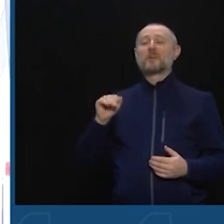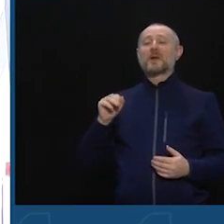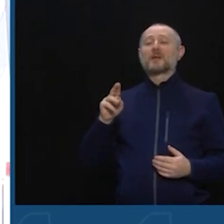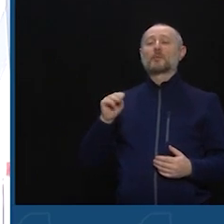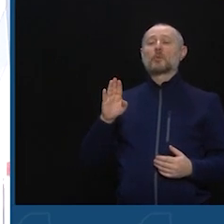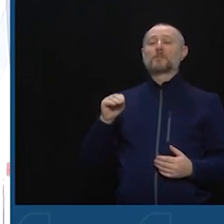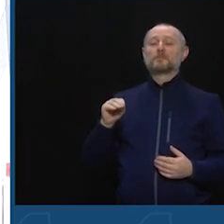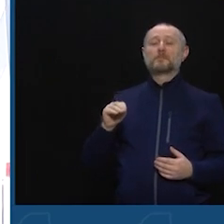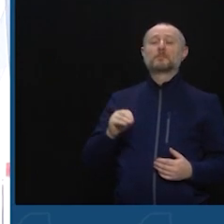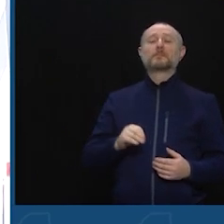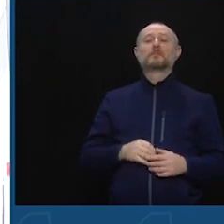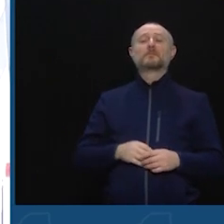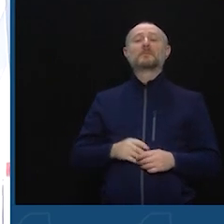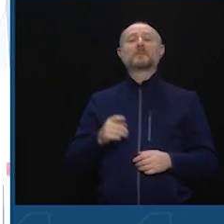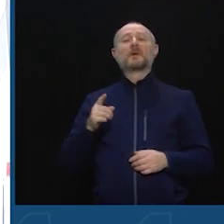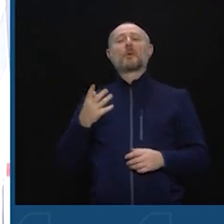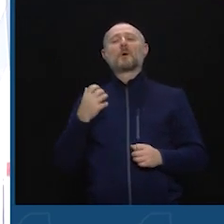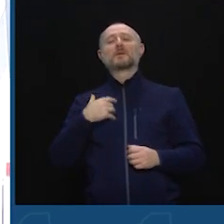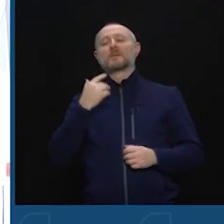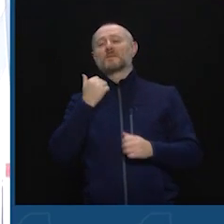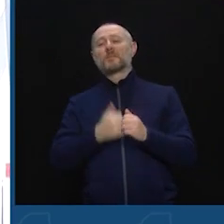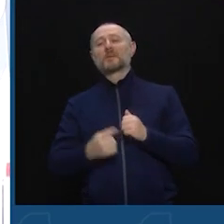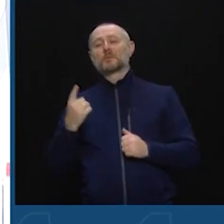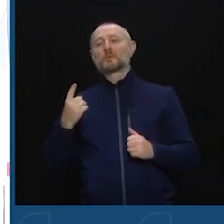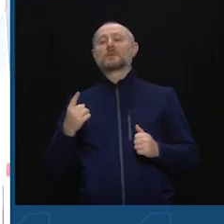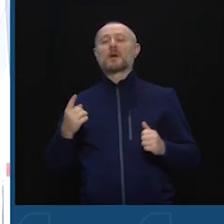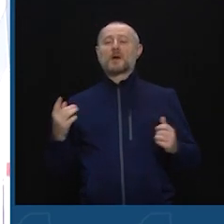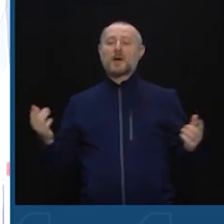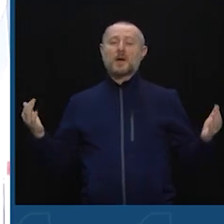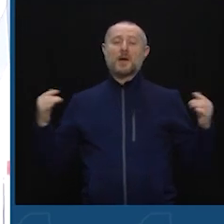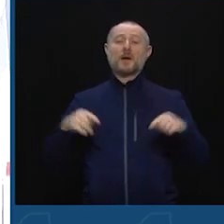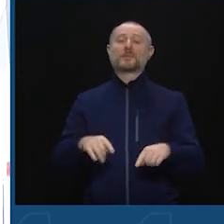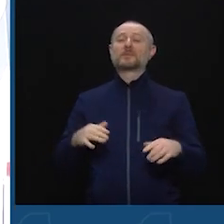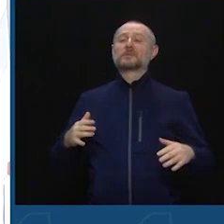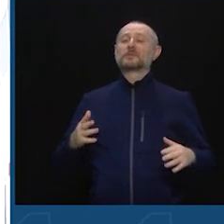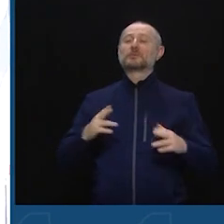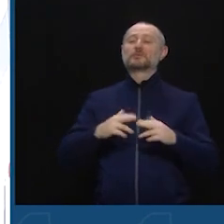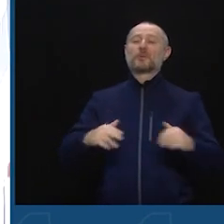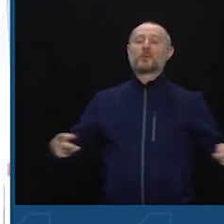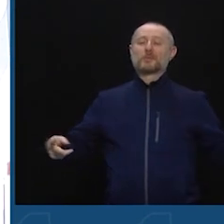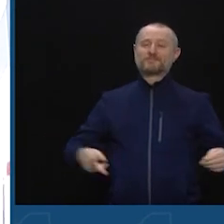I will now ask everybody to come up to cut the ribbon.